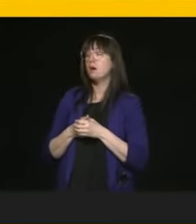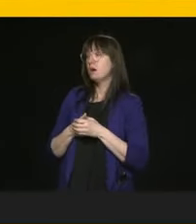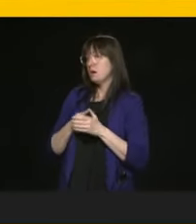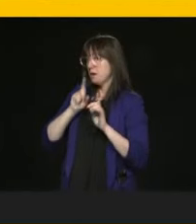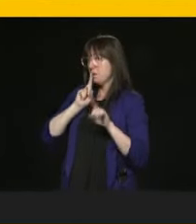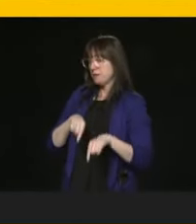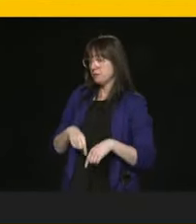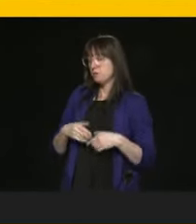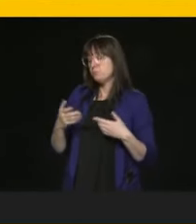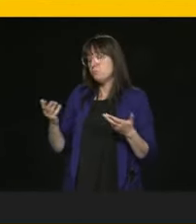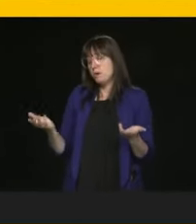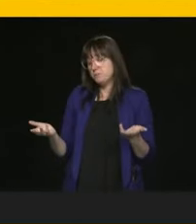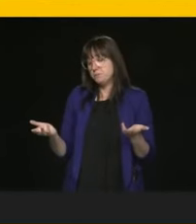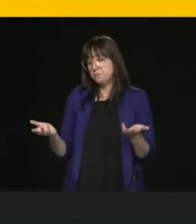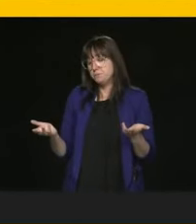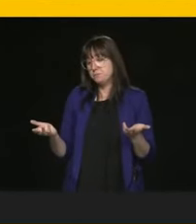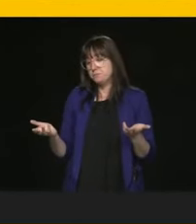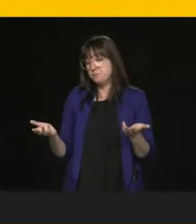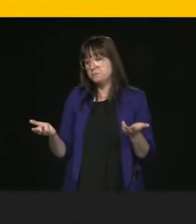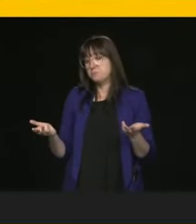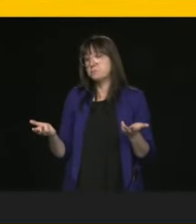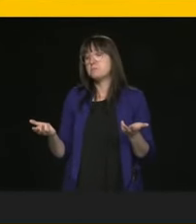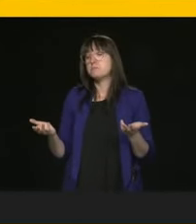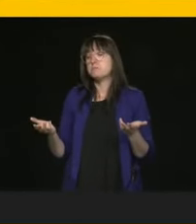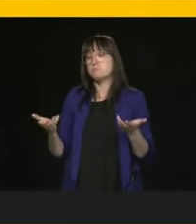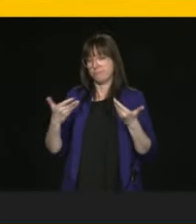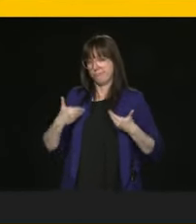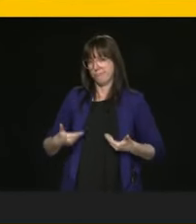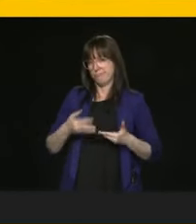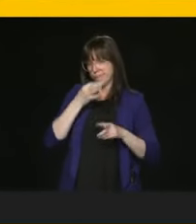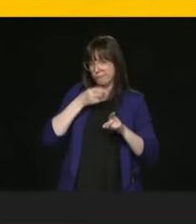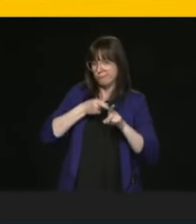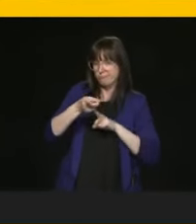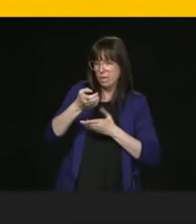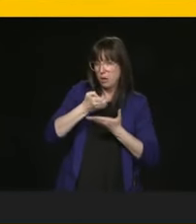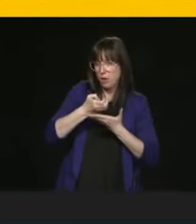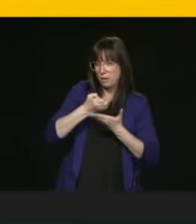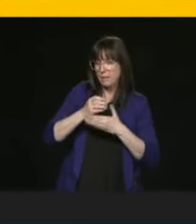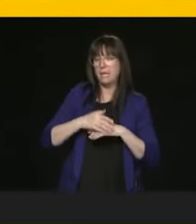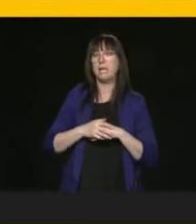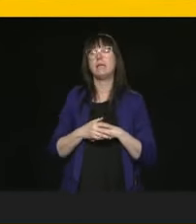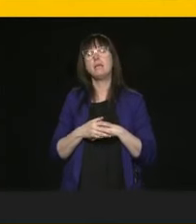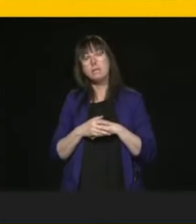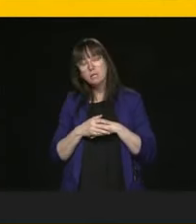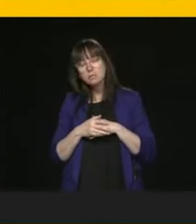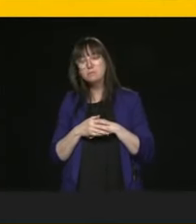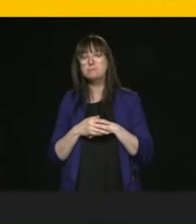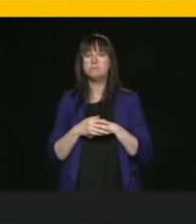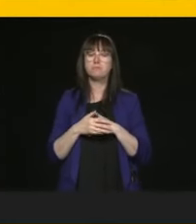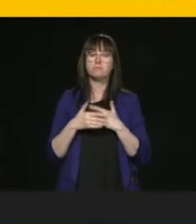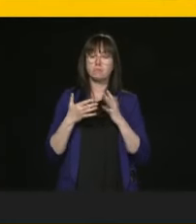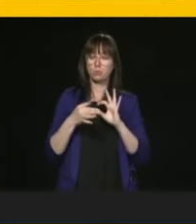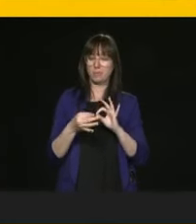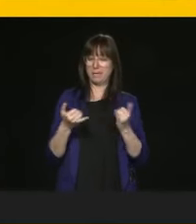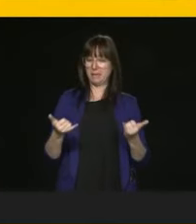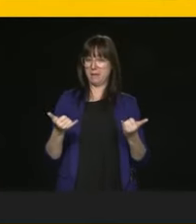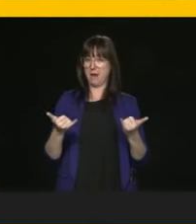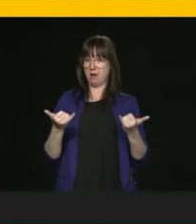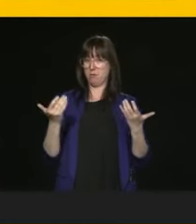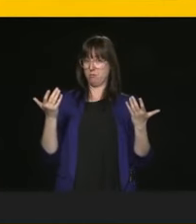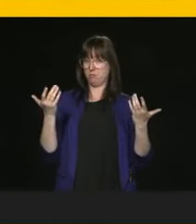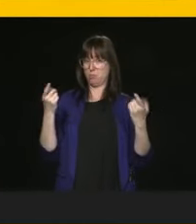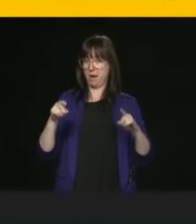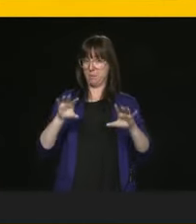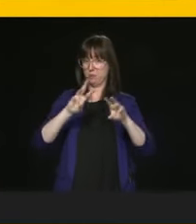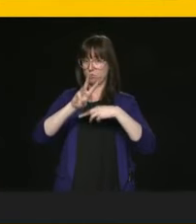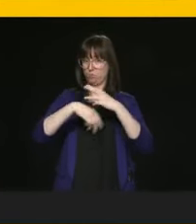as an economist, given the current circumstances, if we want to reopen